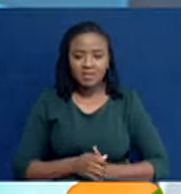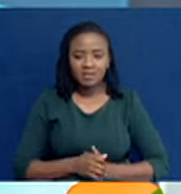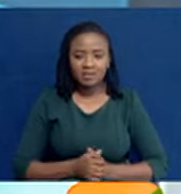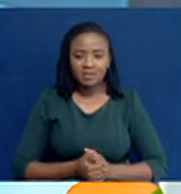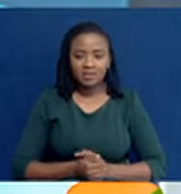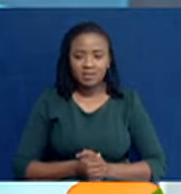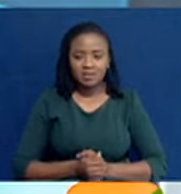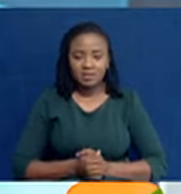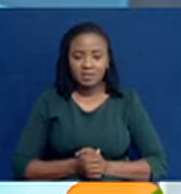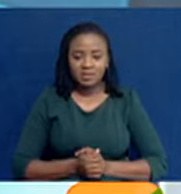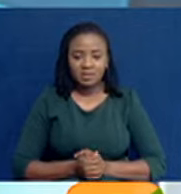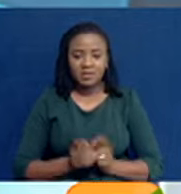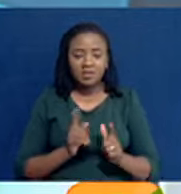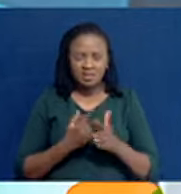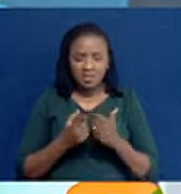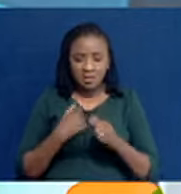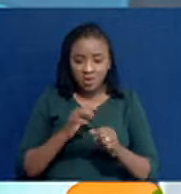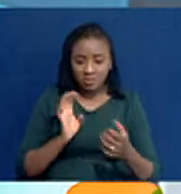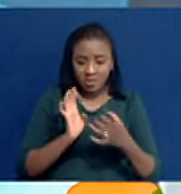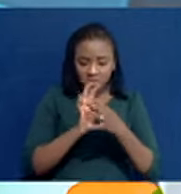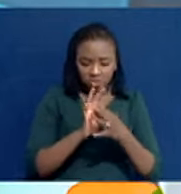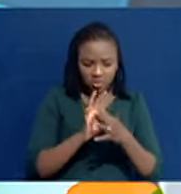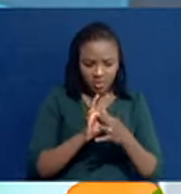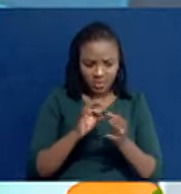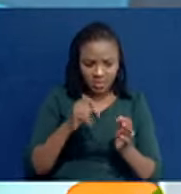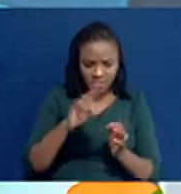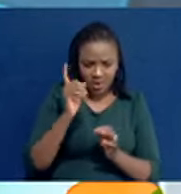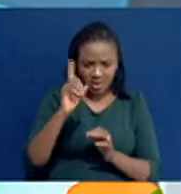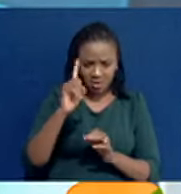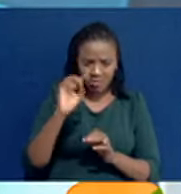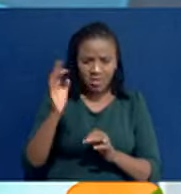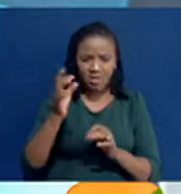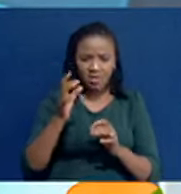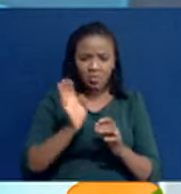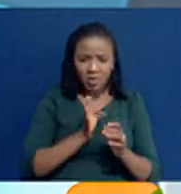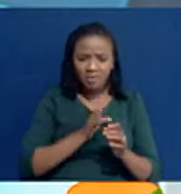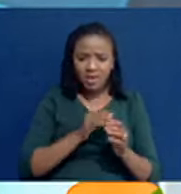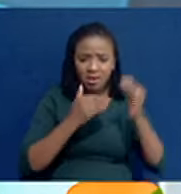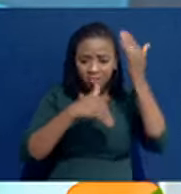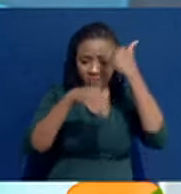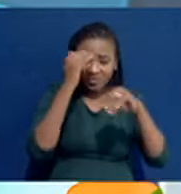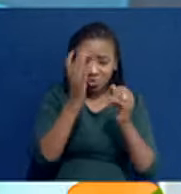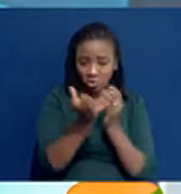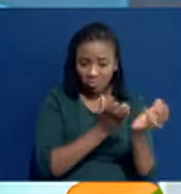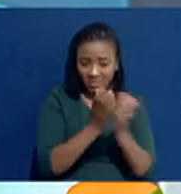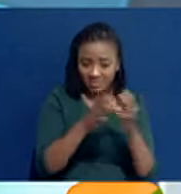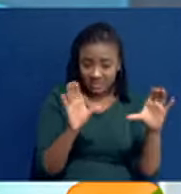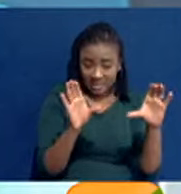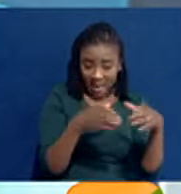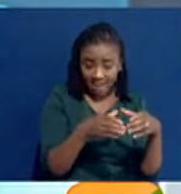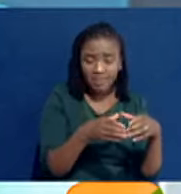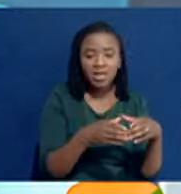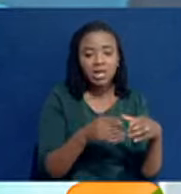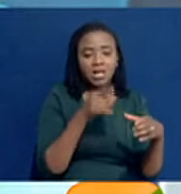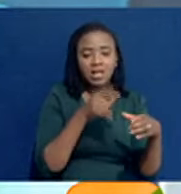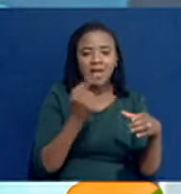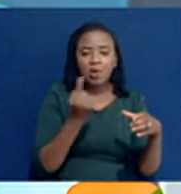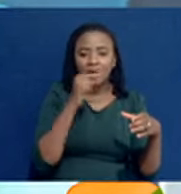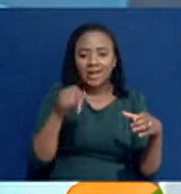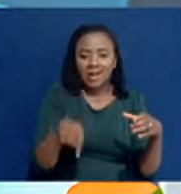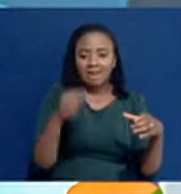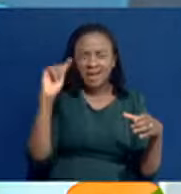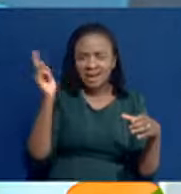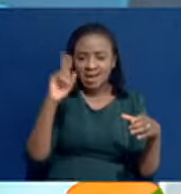Women Club, then it was Nairobi only, not national. Mm. We had just come back